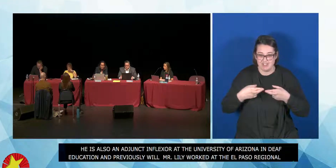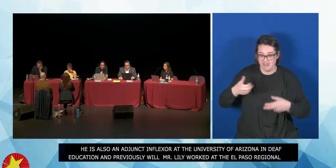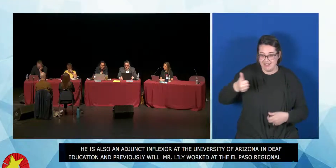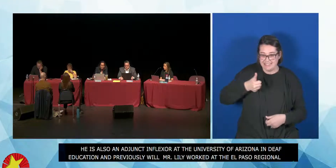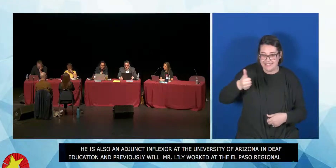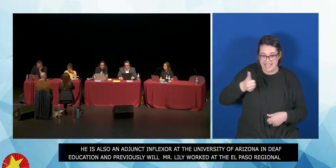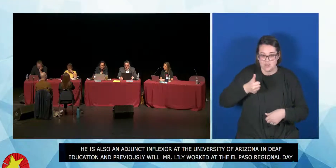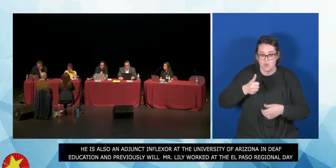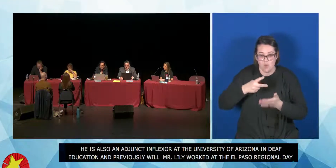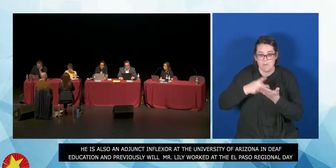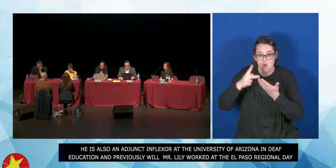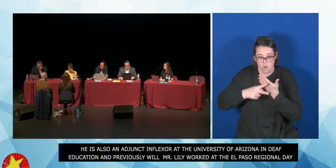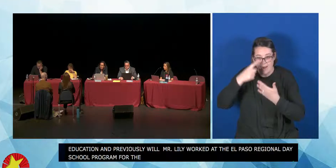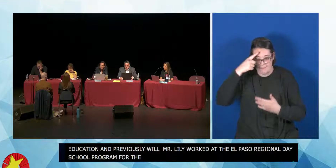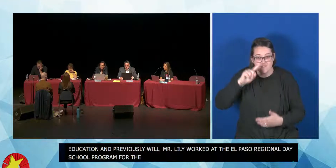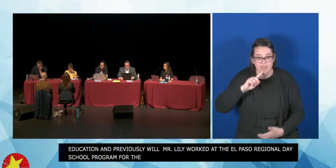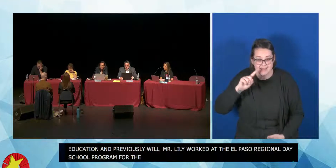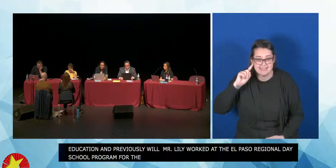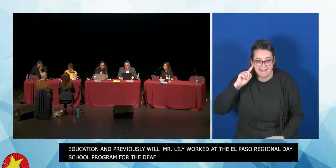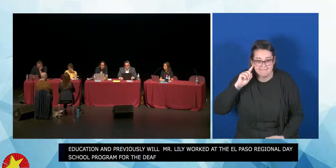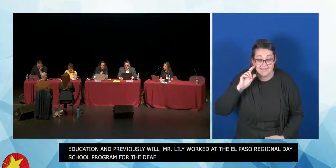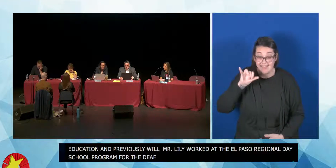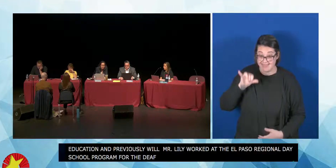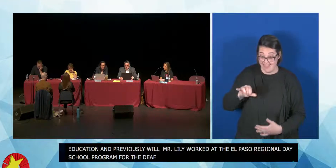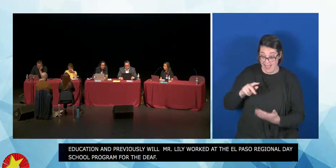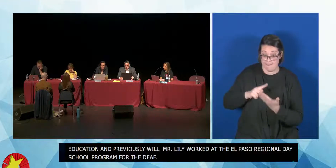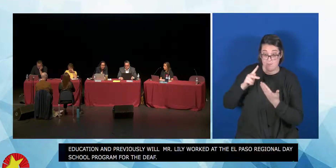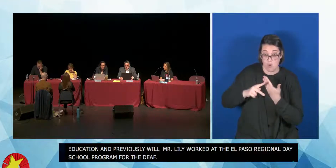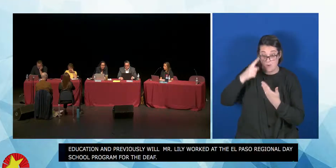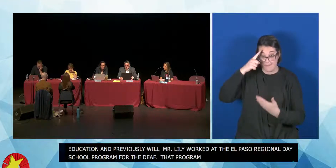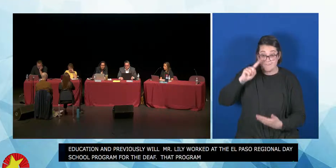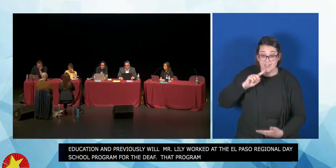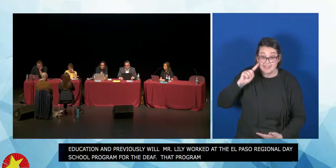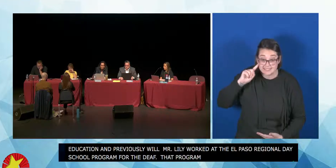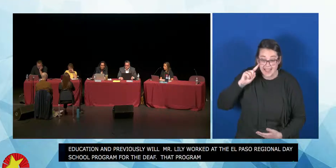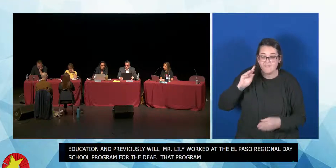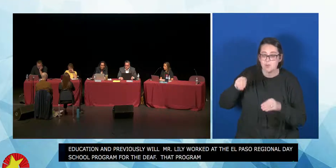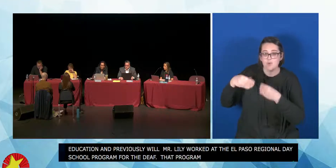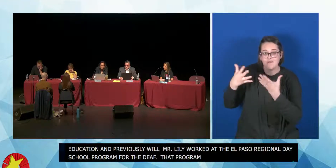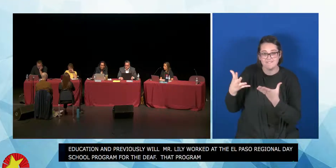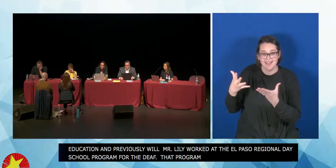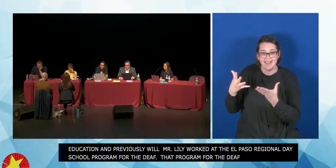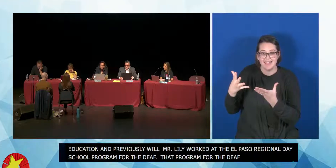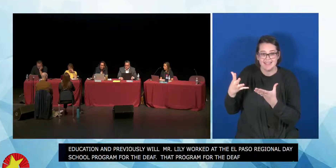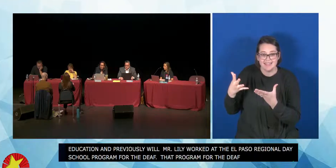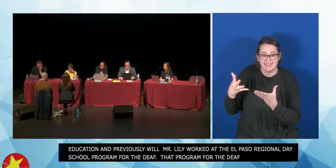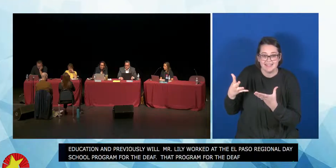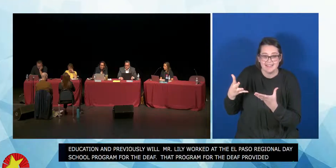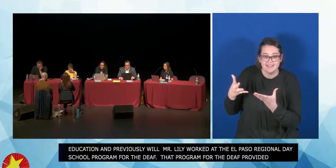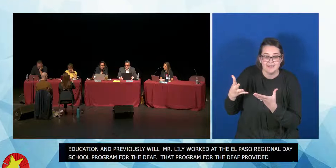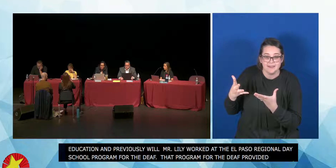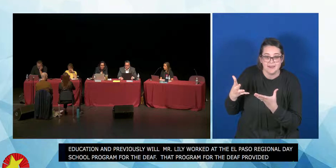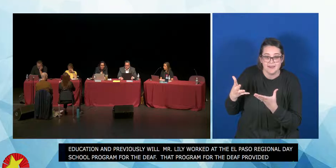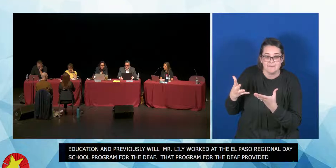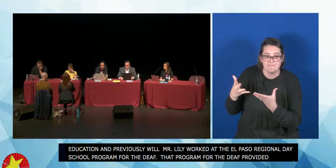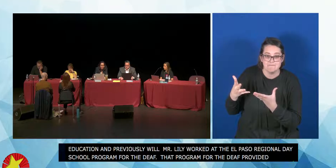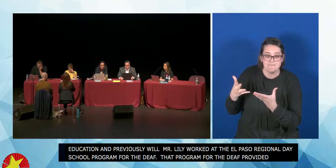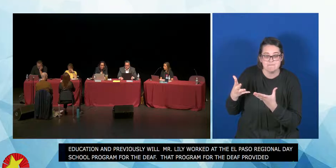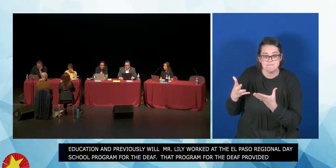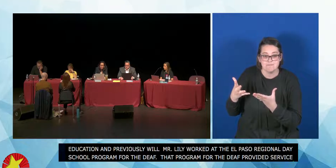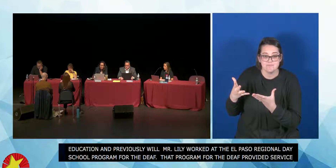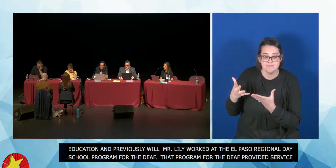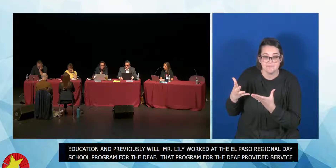the deaf. That program for the deaf provided itinerant services to students who are